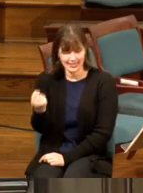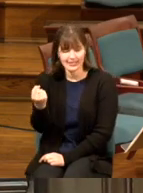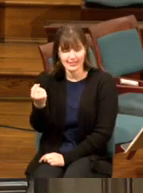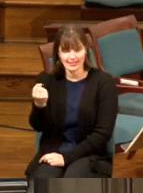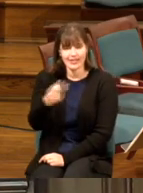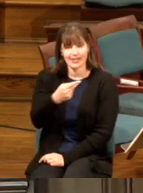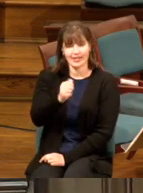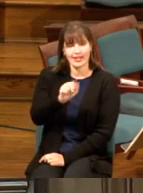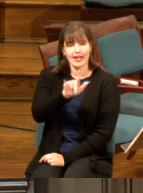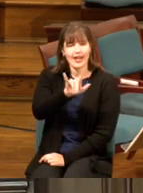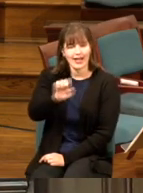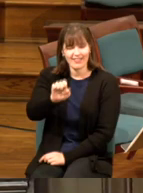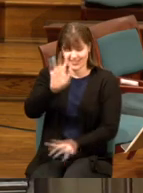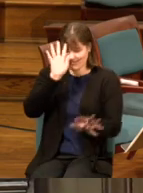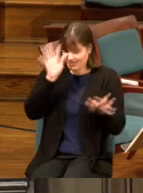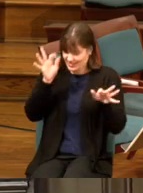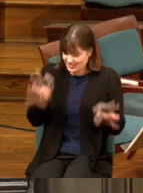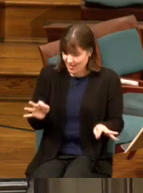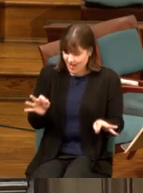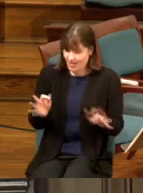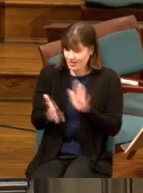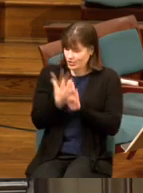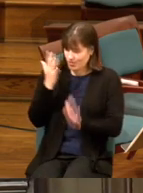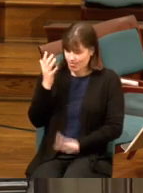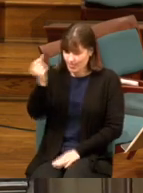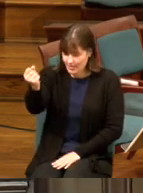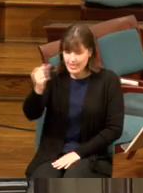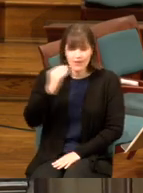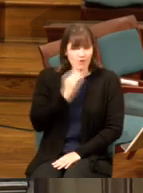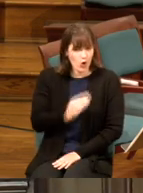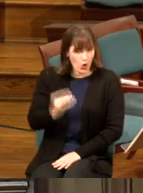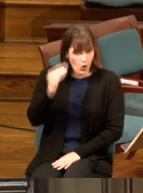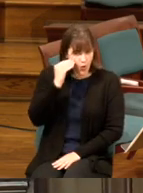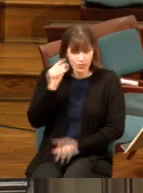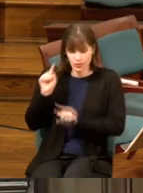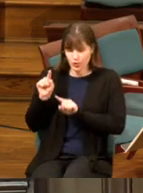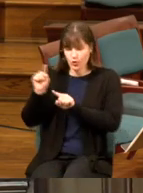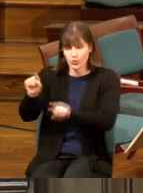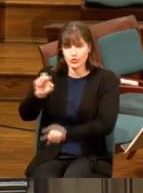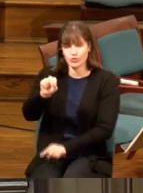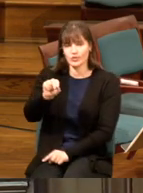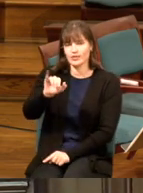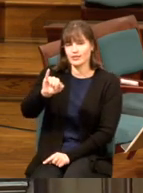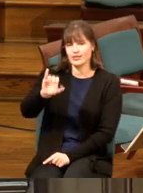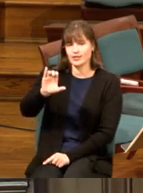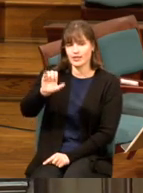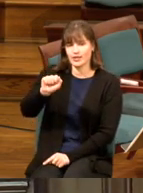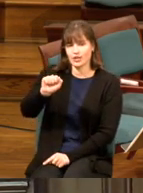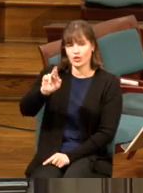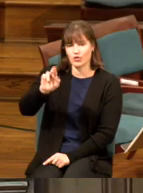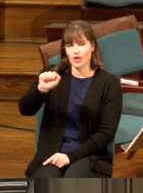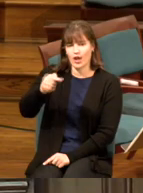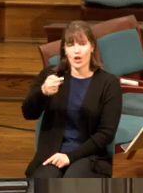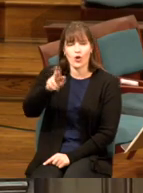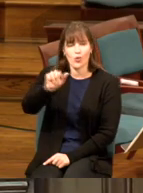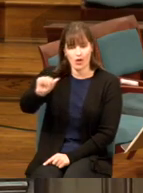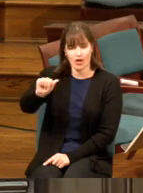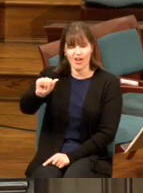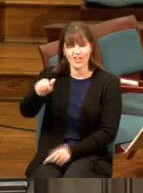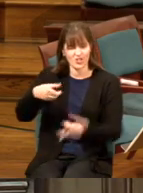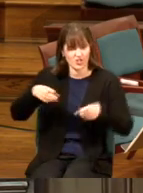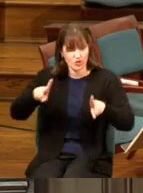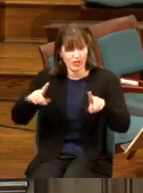to leave home for Nicaragua during the Contra War. Once she moves